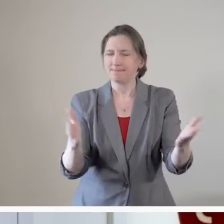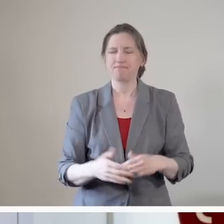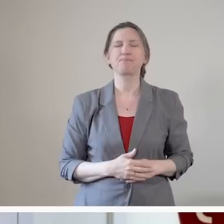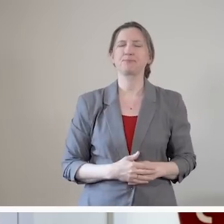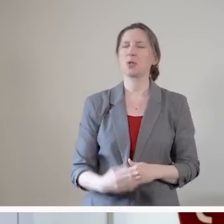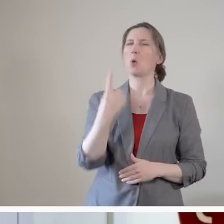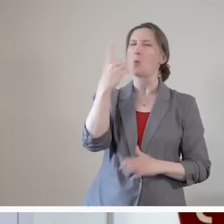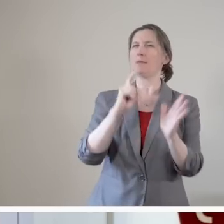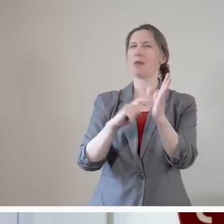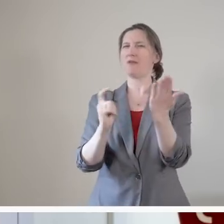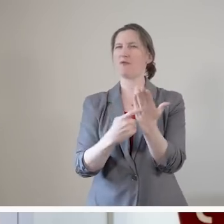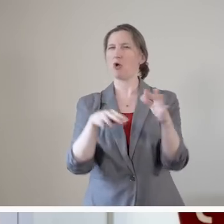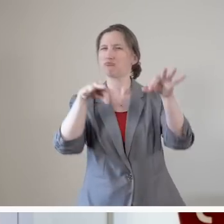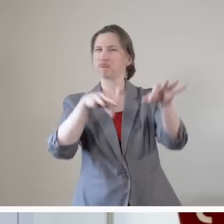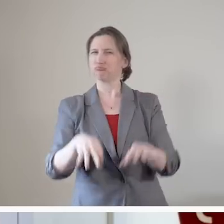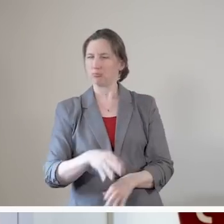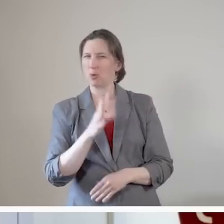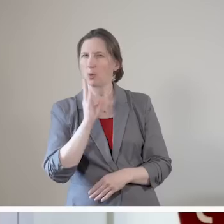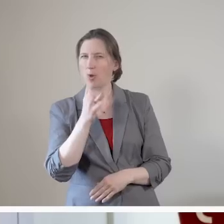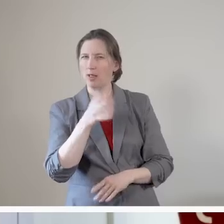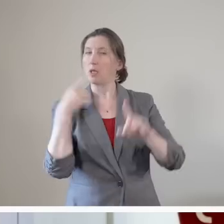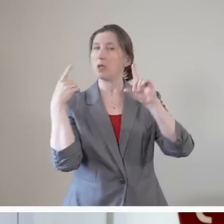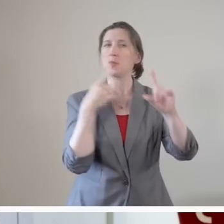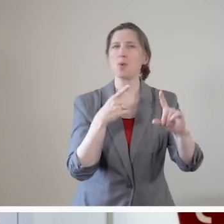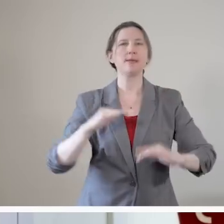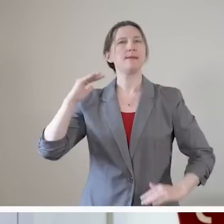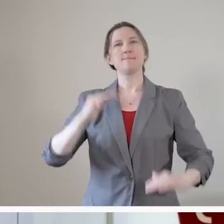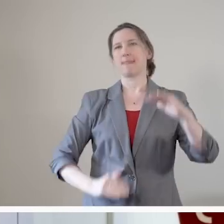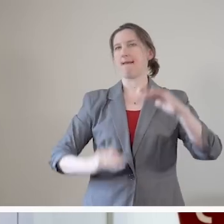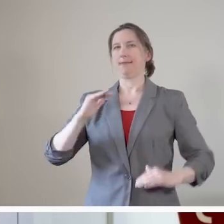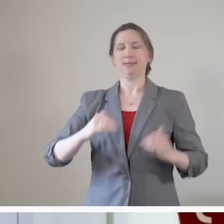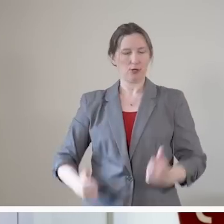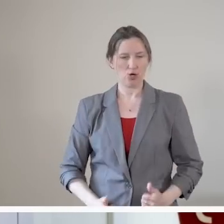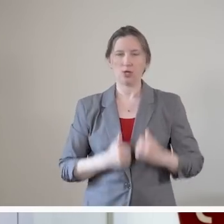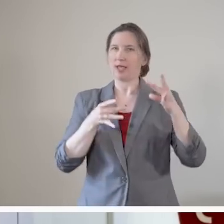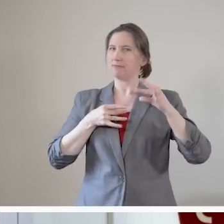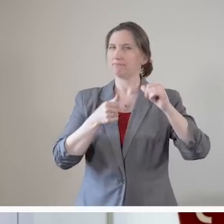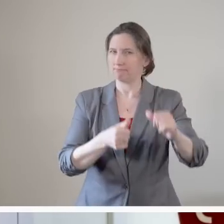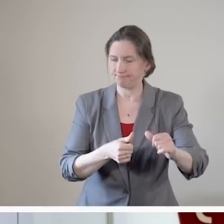is about achieving some kind of balance in your life, and that's never been more important.